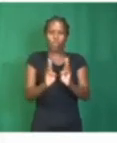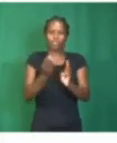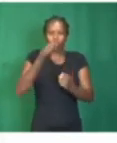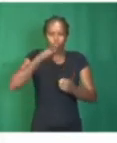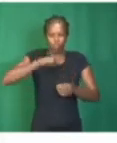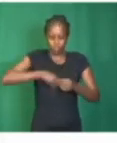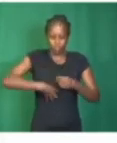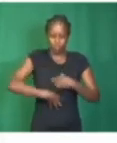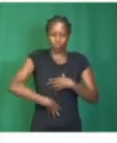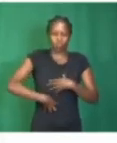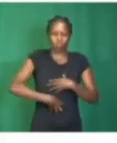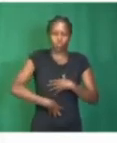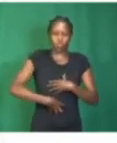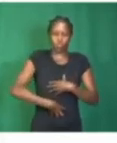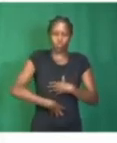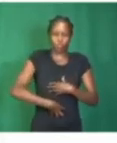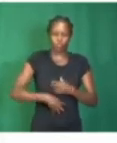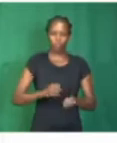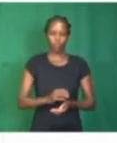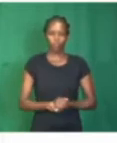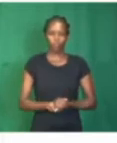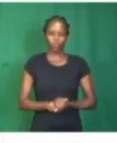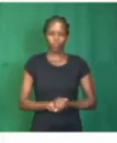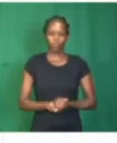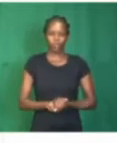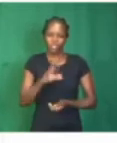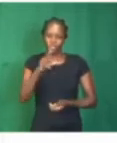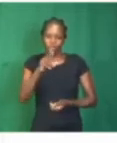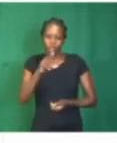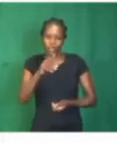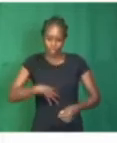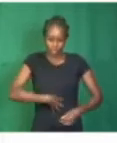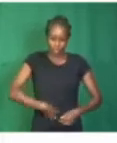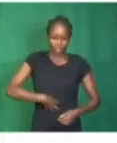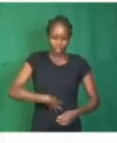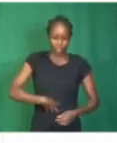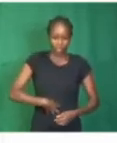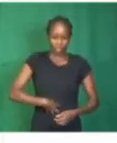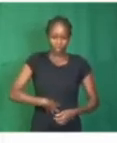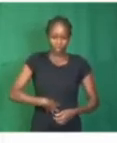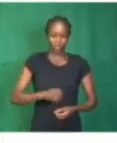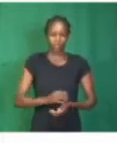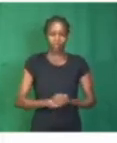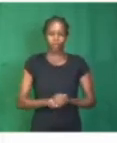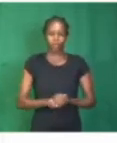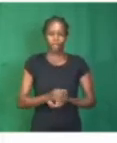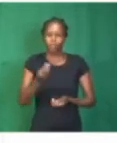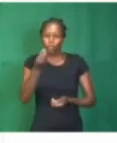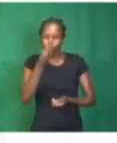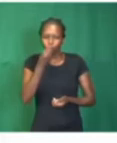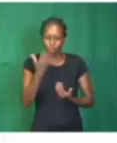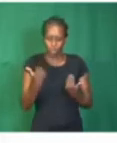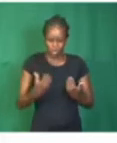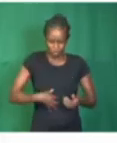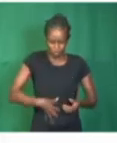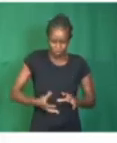stomach. The stomach is that which is highlighted by the red color there. In the stomach, food now is